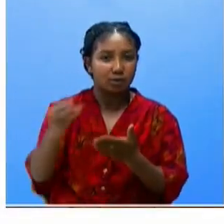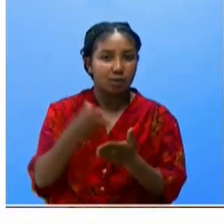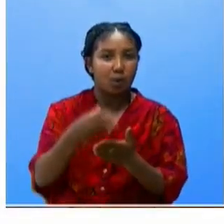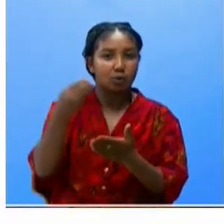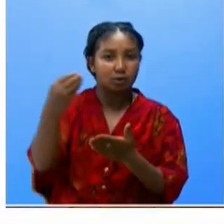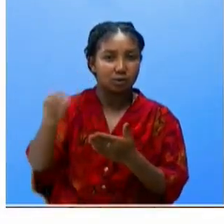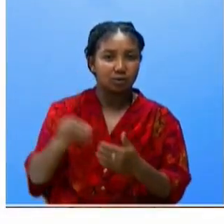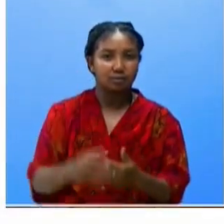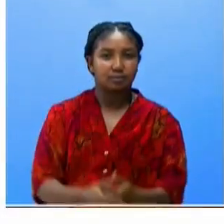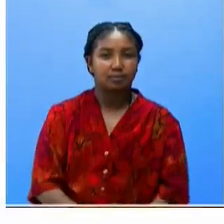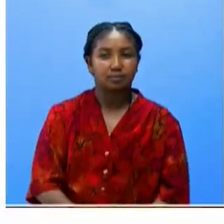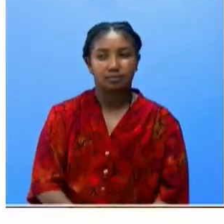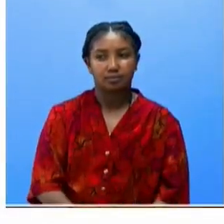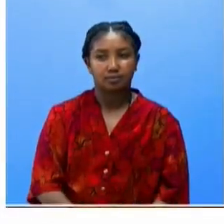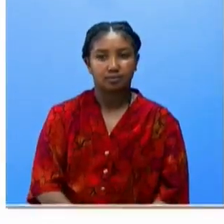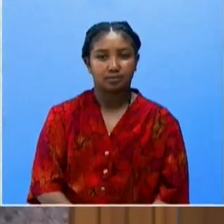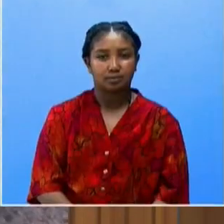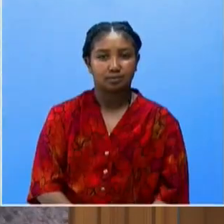was both.